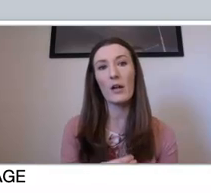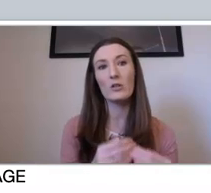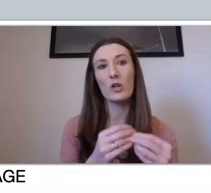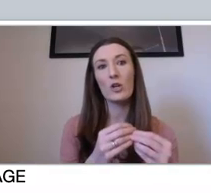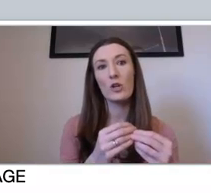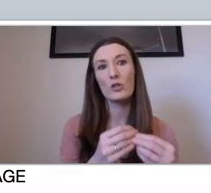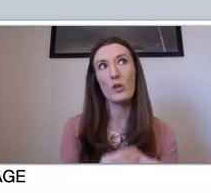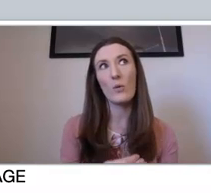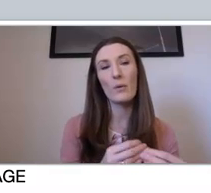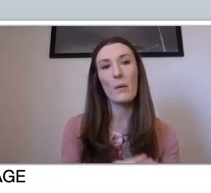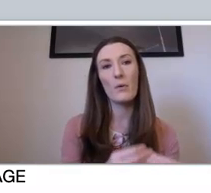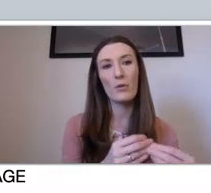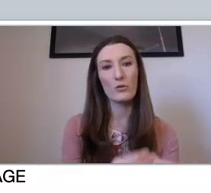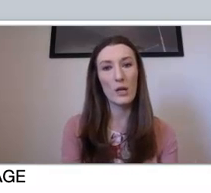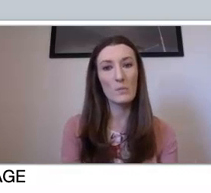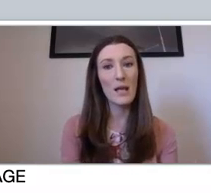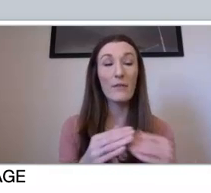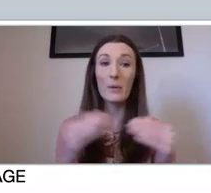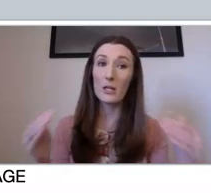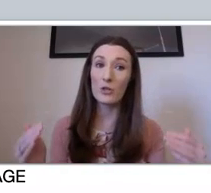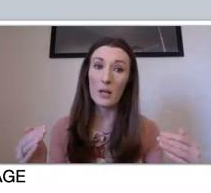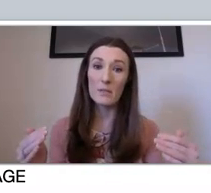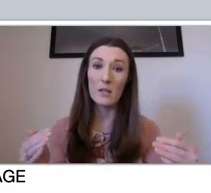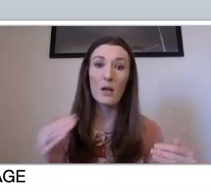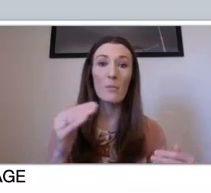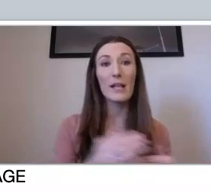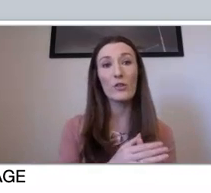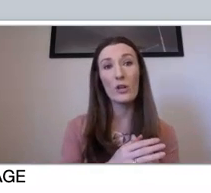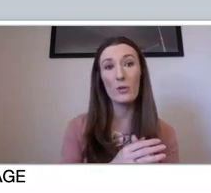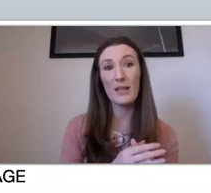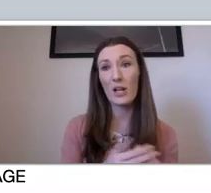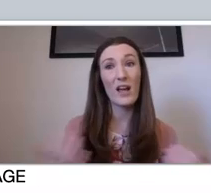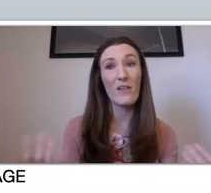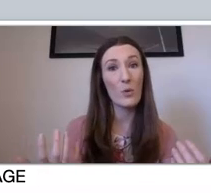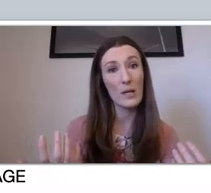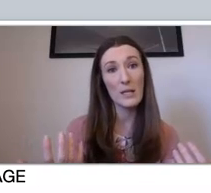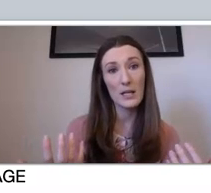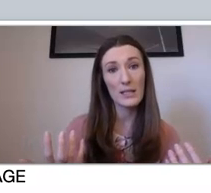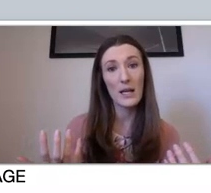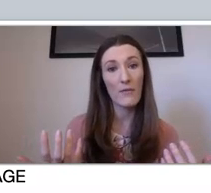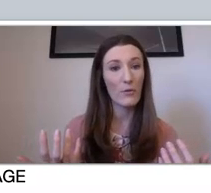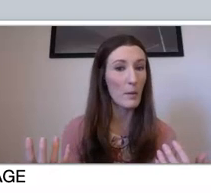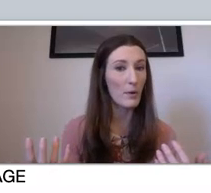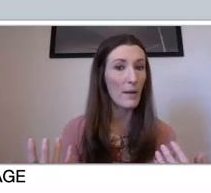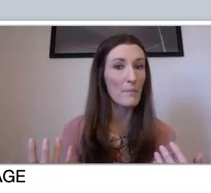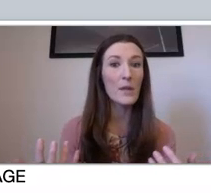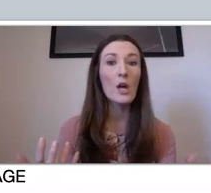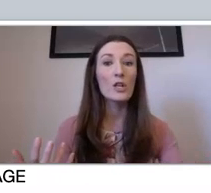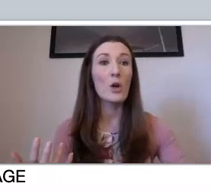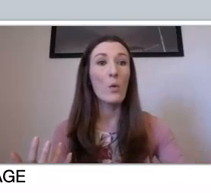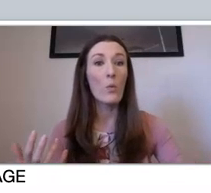of Americans don't remember their dreams. Everybody dreams, but that 30% could have no idea because they never remember